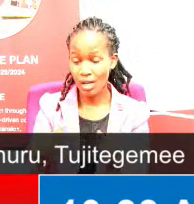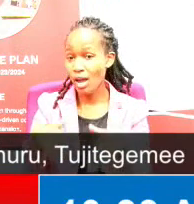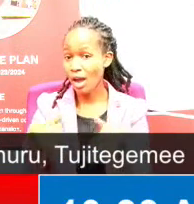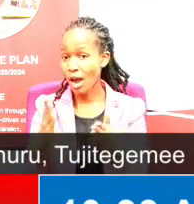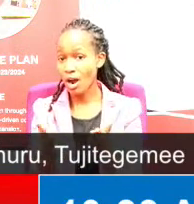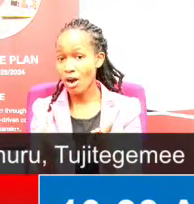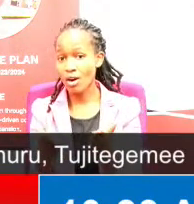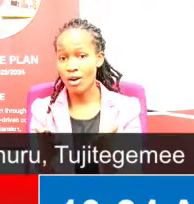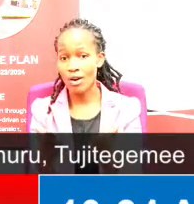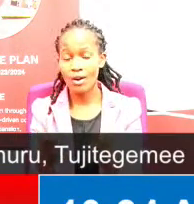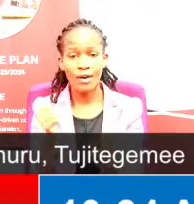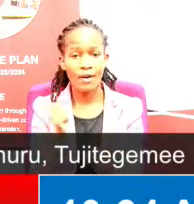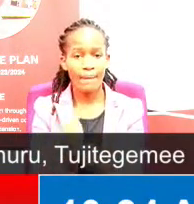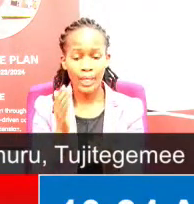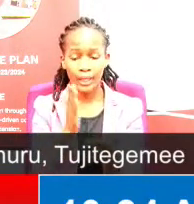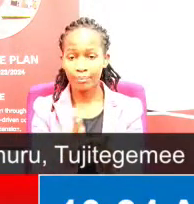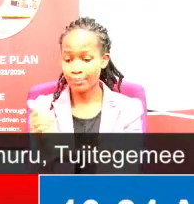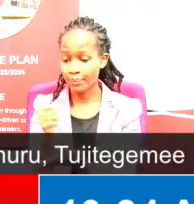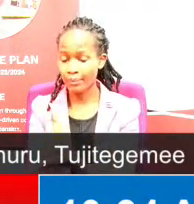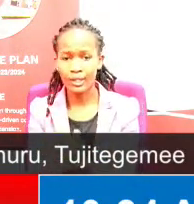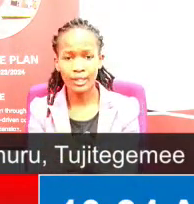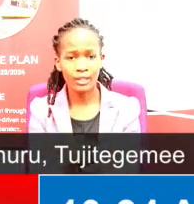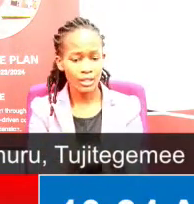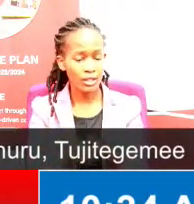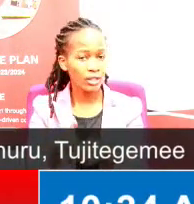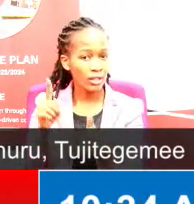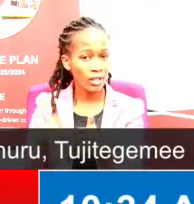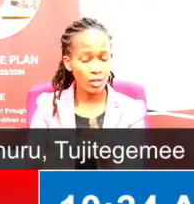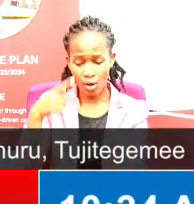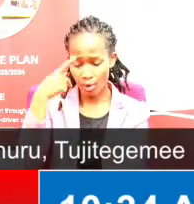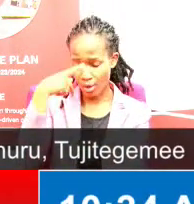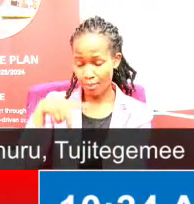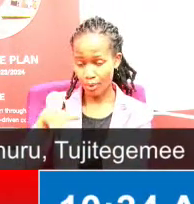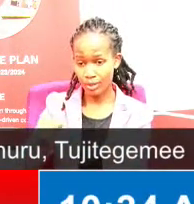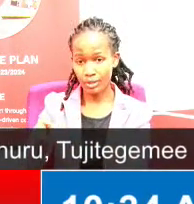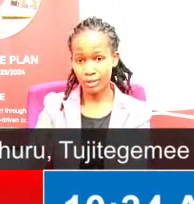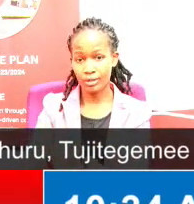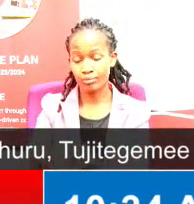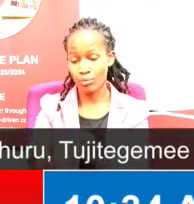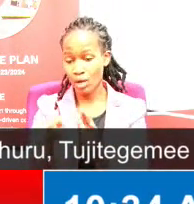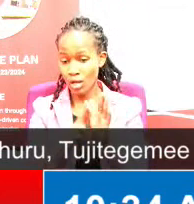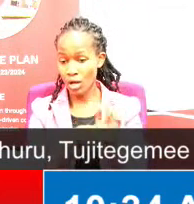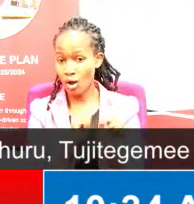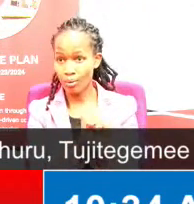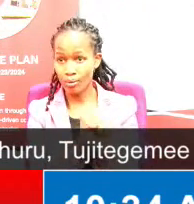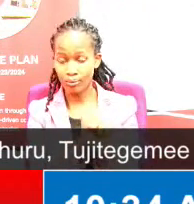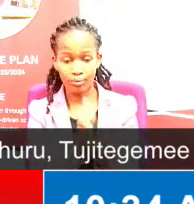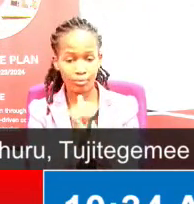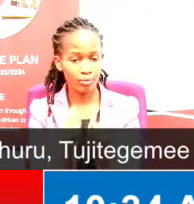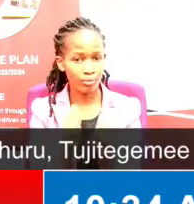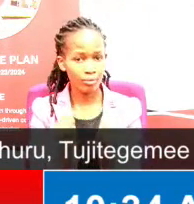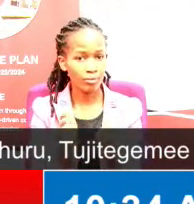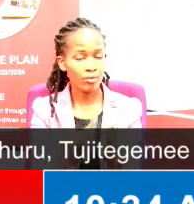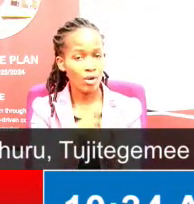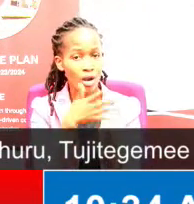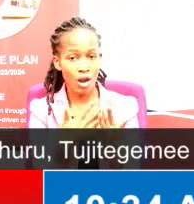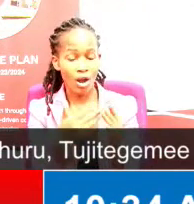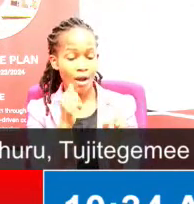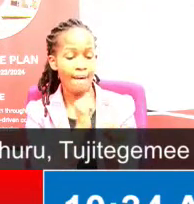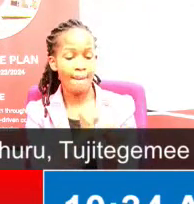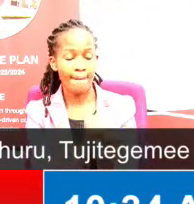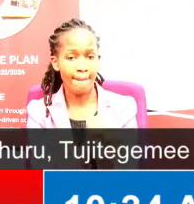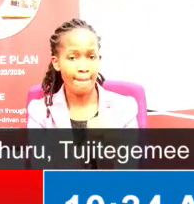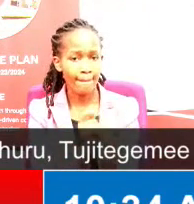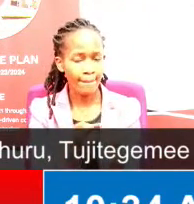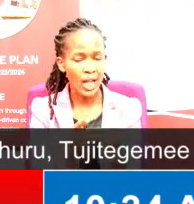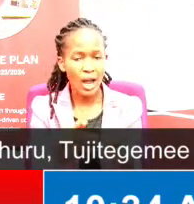we handle tax administration, as well as the policy and regulatory frameworks. The extent to which